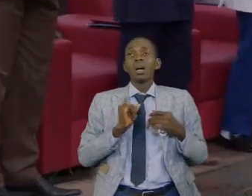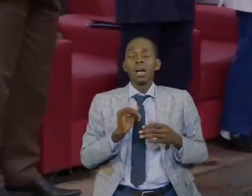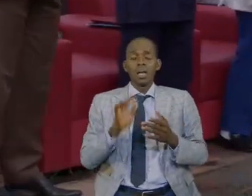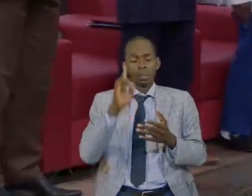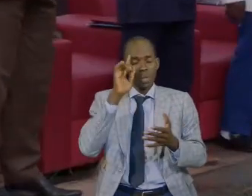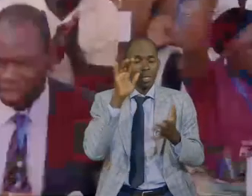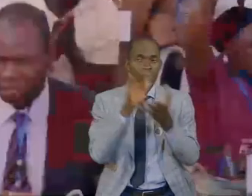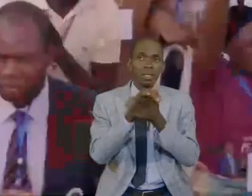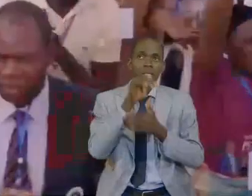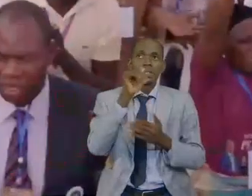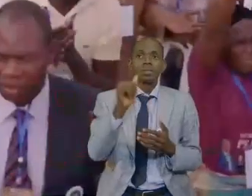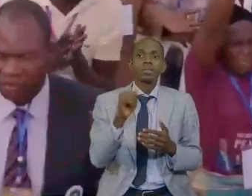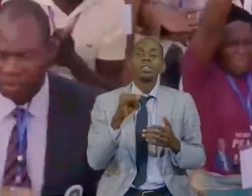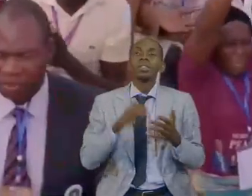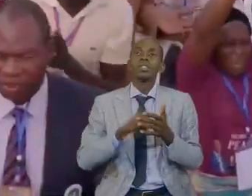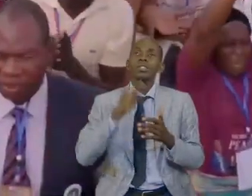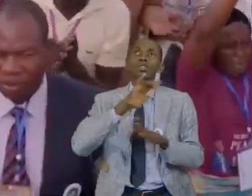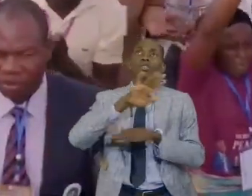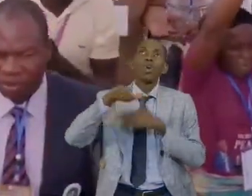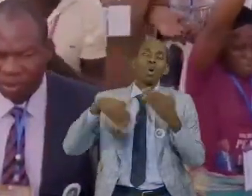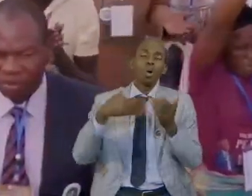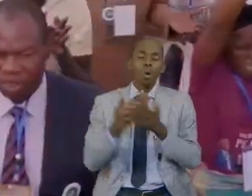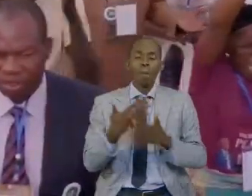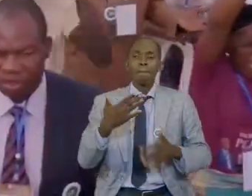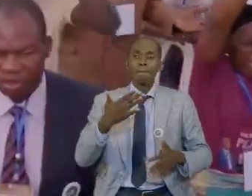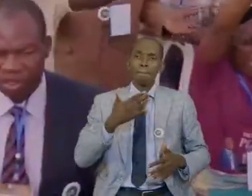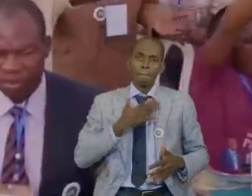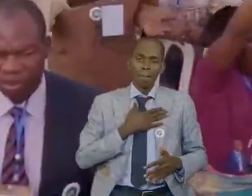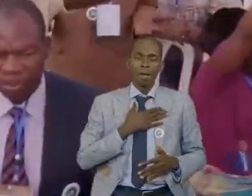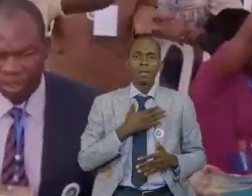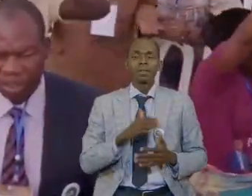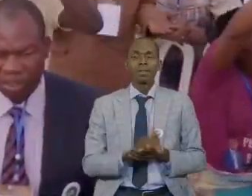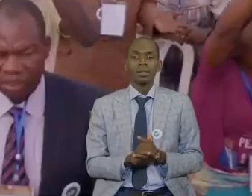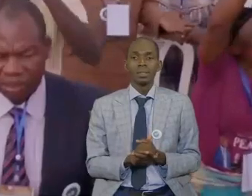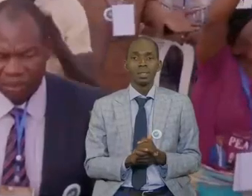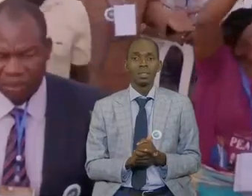It's all mine.